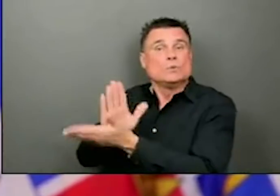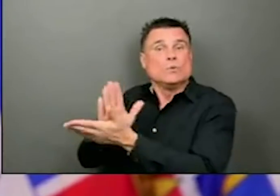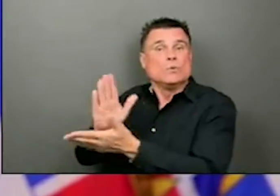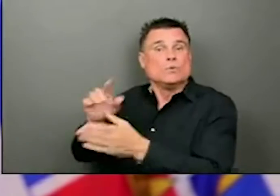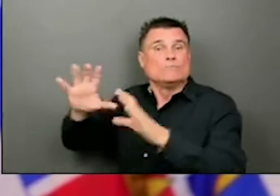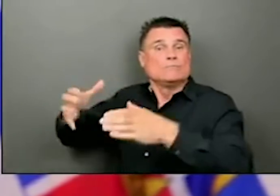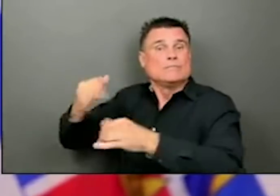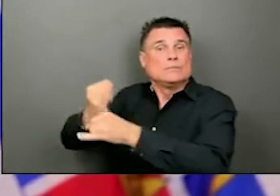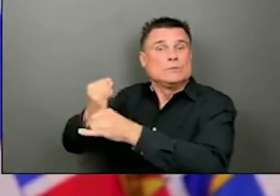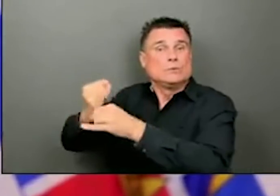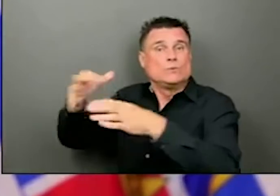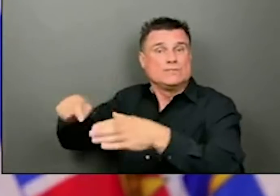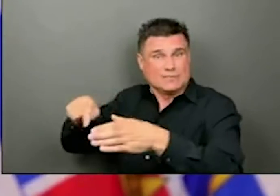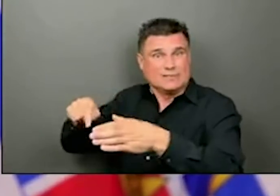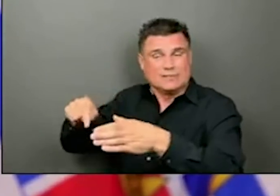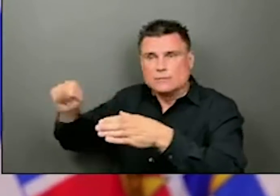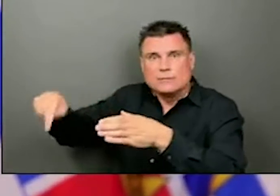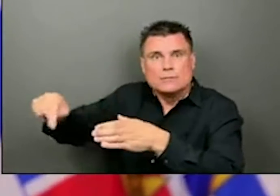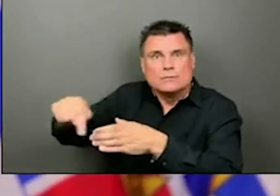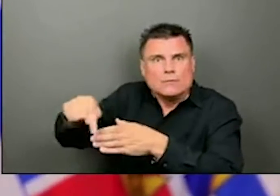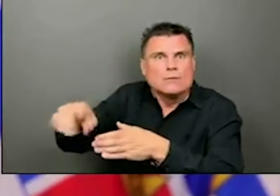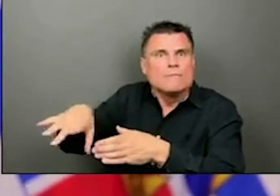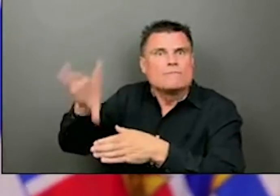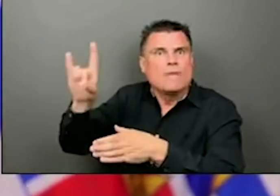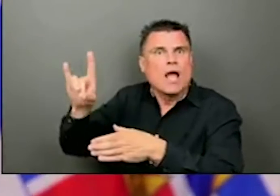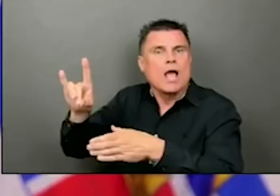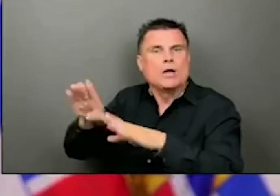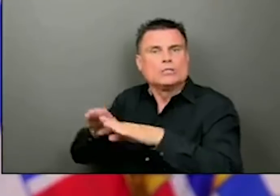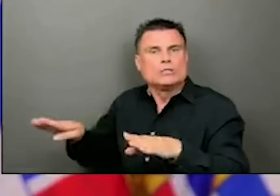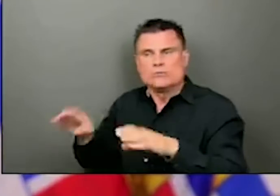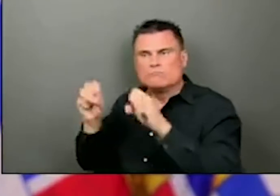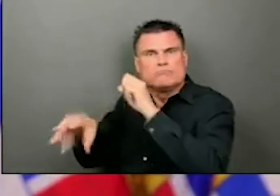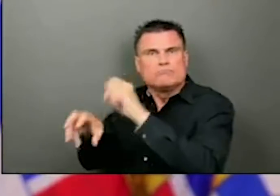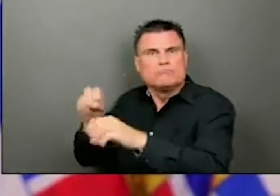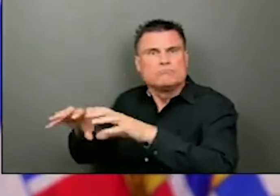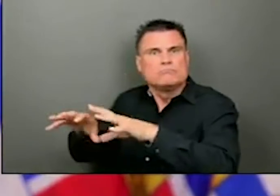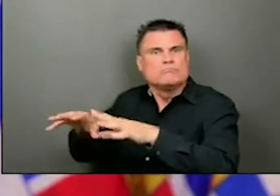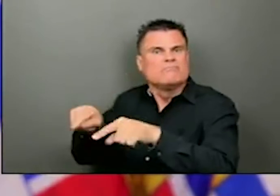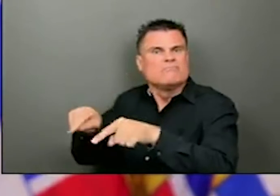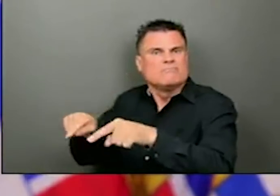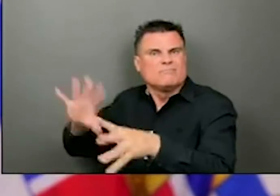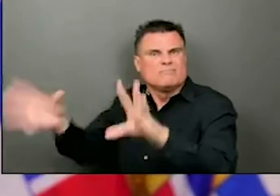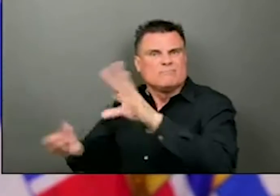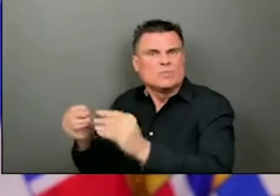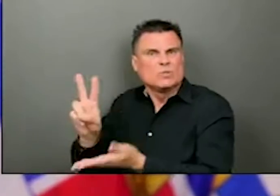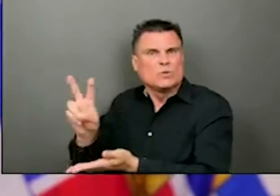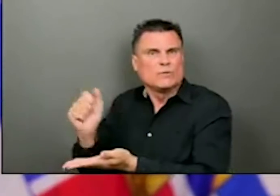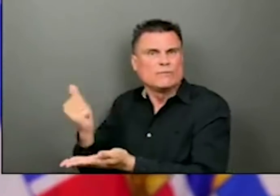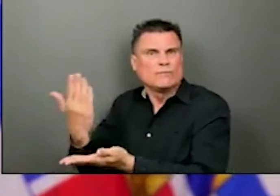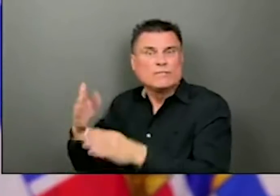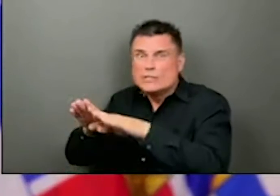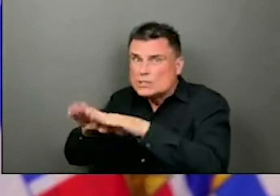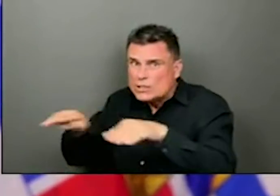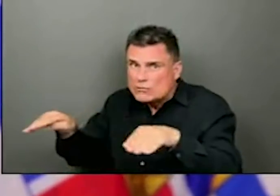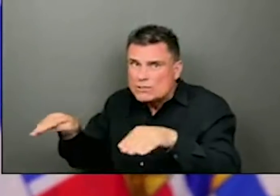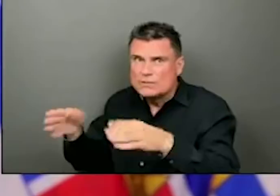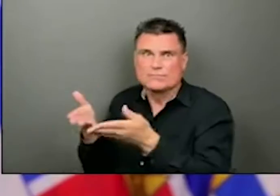I struggled to find words to express my horror and grief at the discovery of these remains